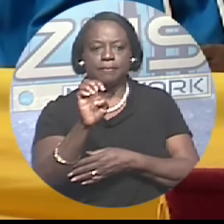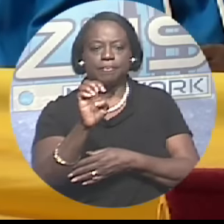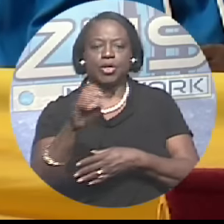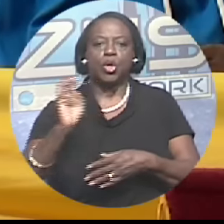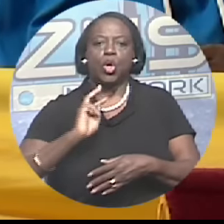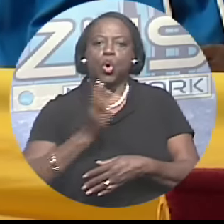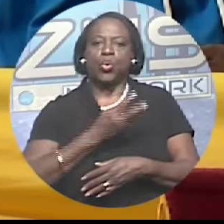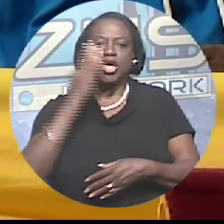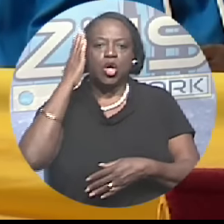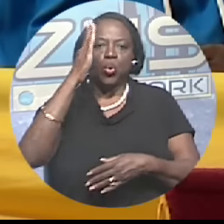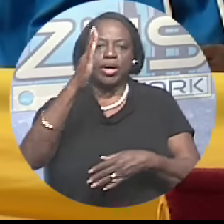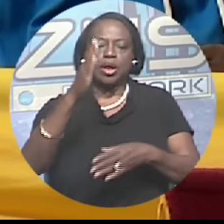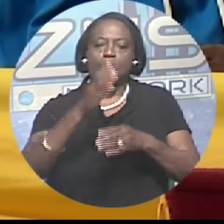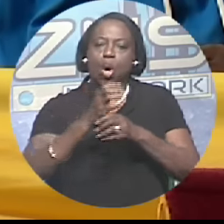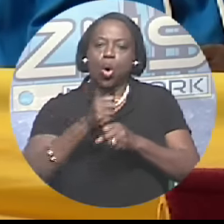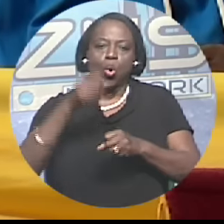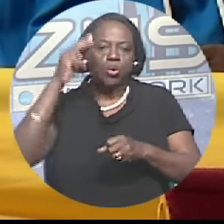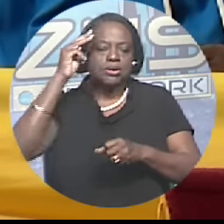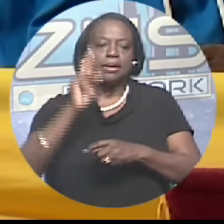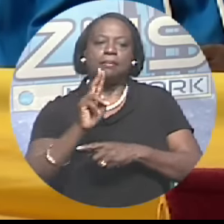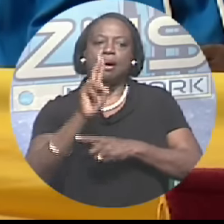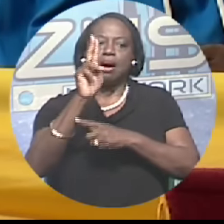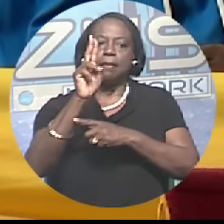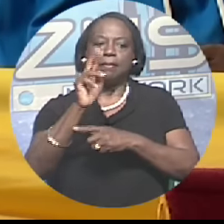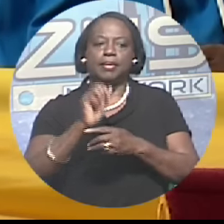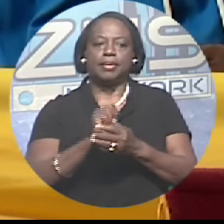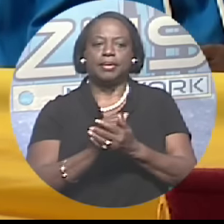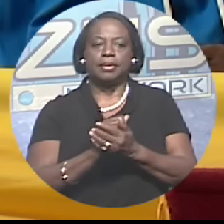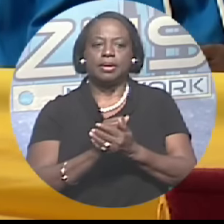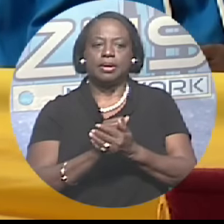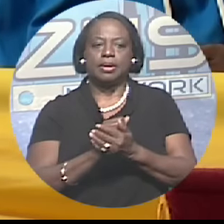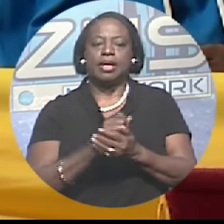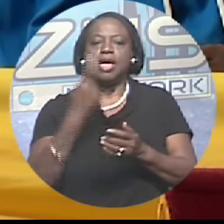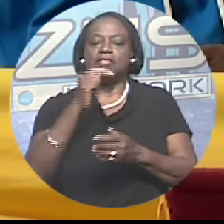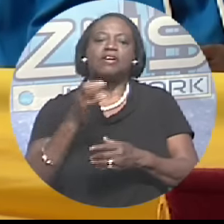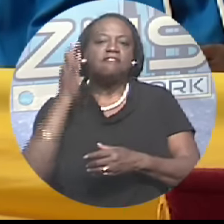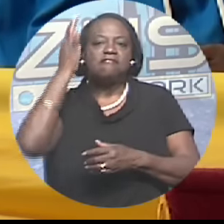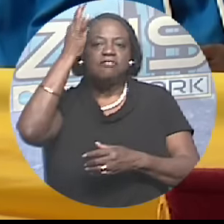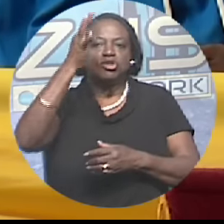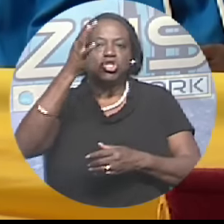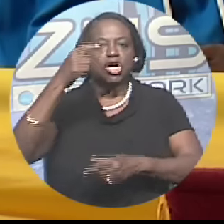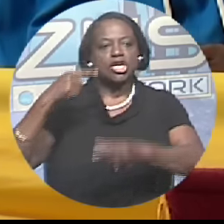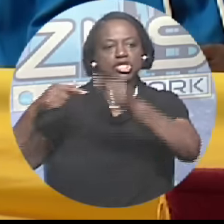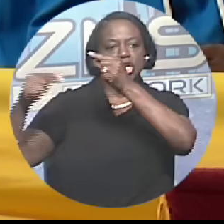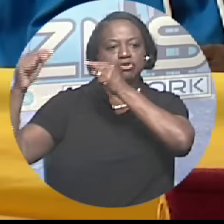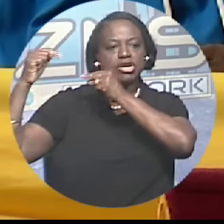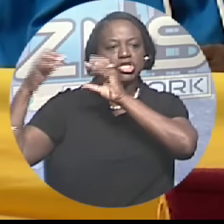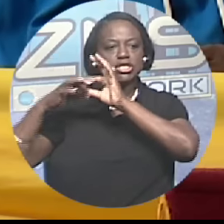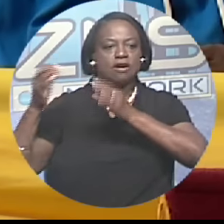we will hold him up to future generations of Bahamians